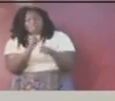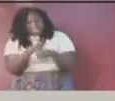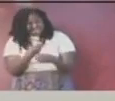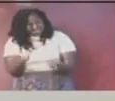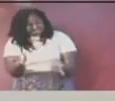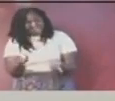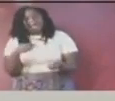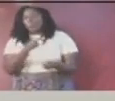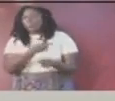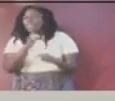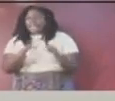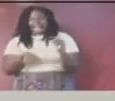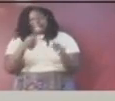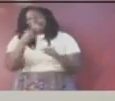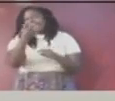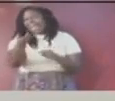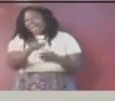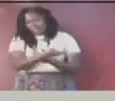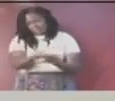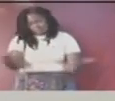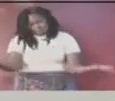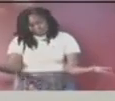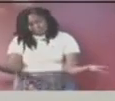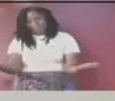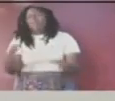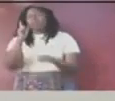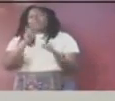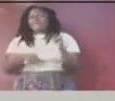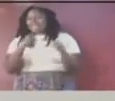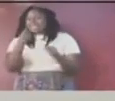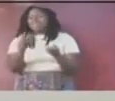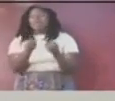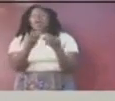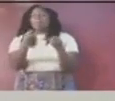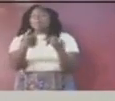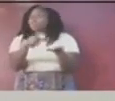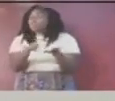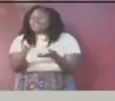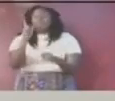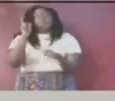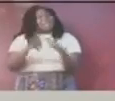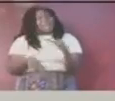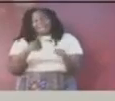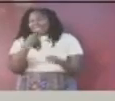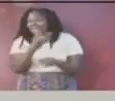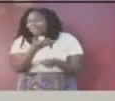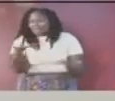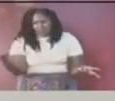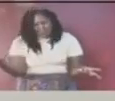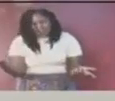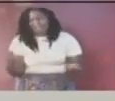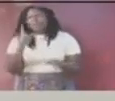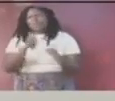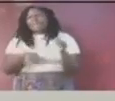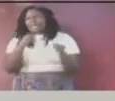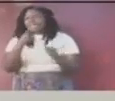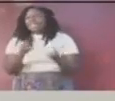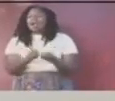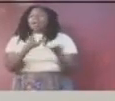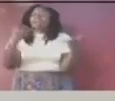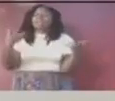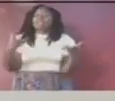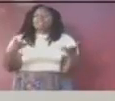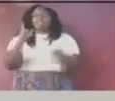patent issues, we cannot disclose pricing, and we cannot disclose quantities until we have